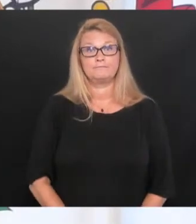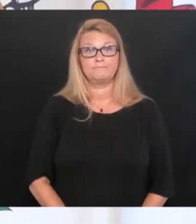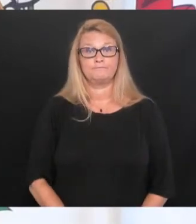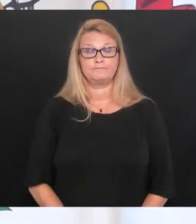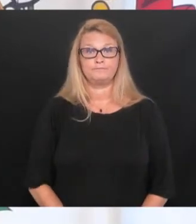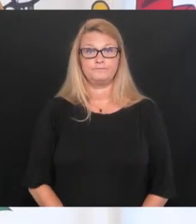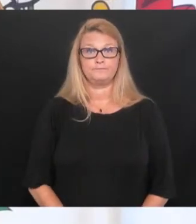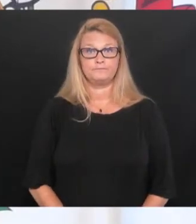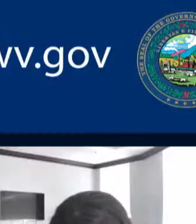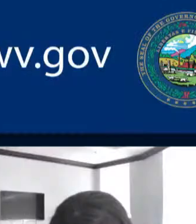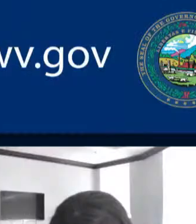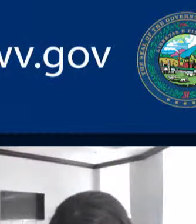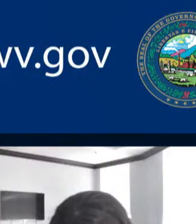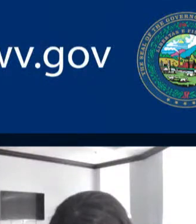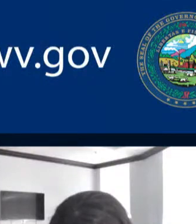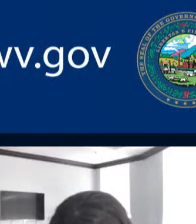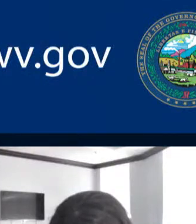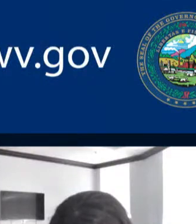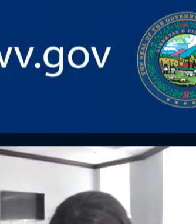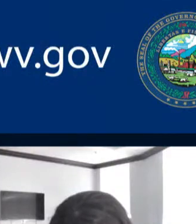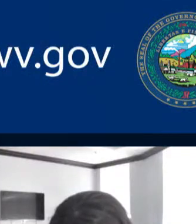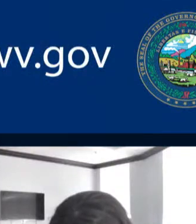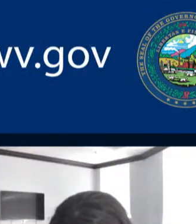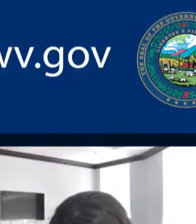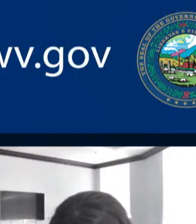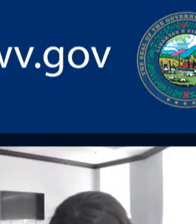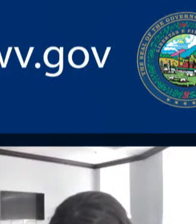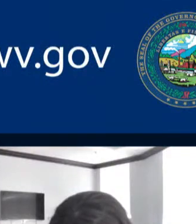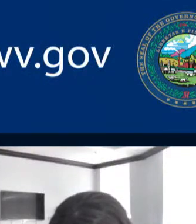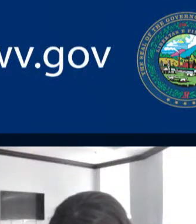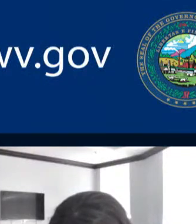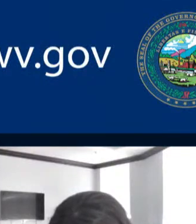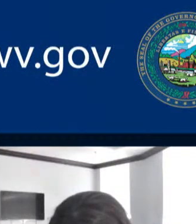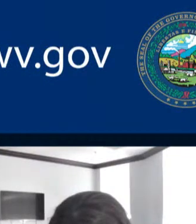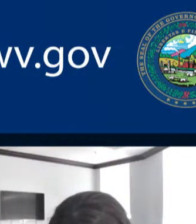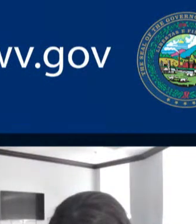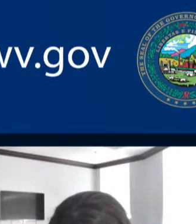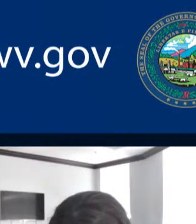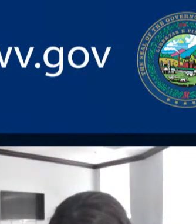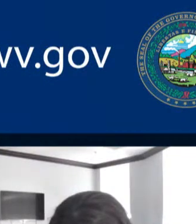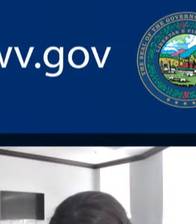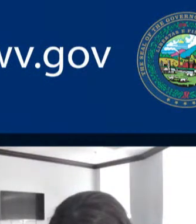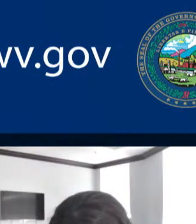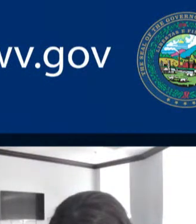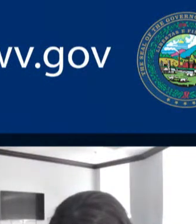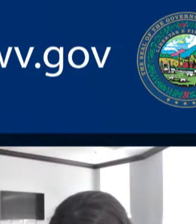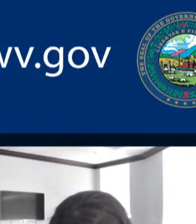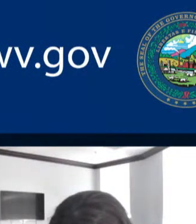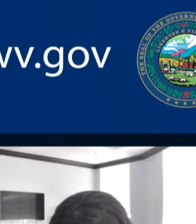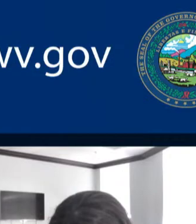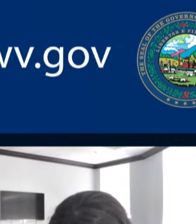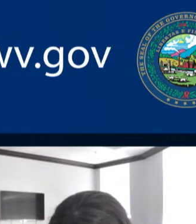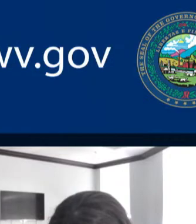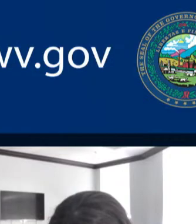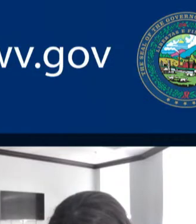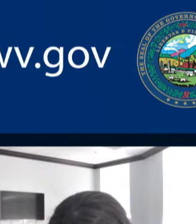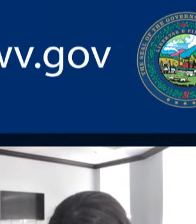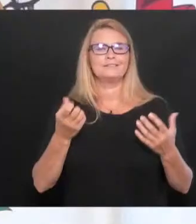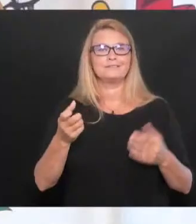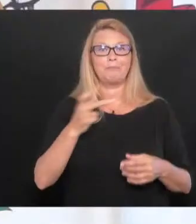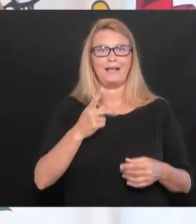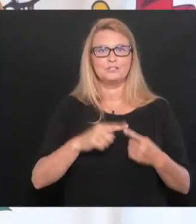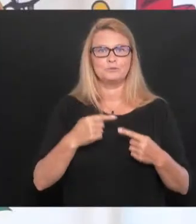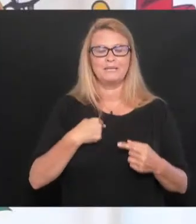All right, thank you, Kelsey. Governor, turn it back to you. Oh gosh, I didn't mean to go through all that if you were just coming right back to me and everything.